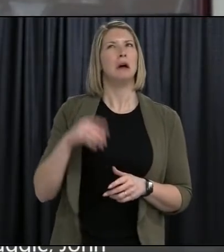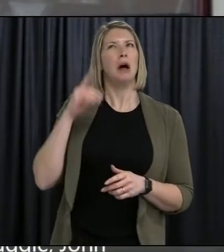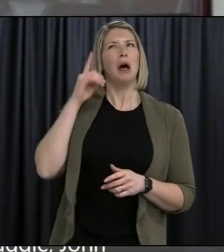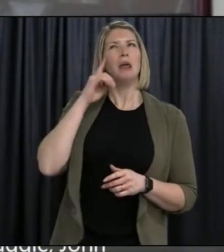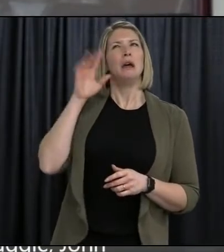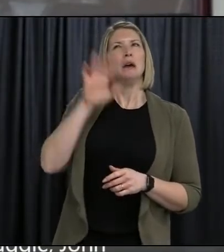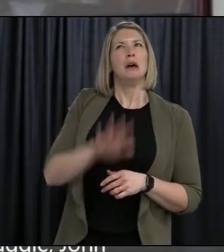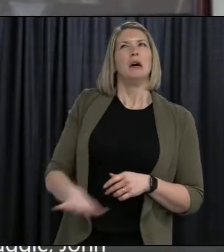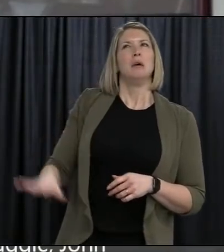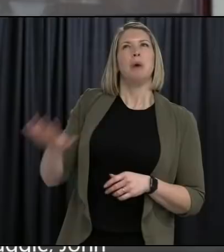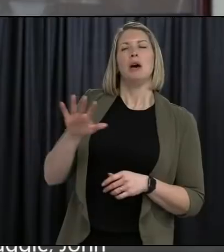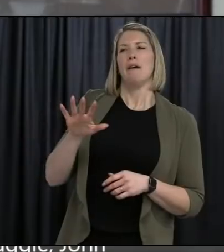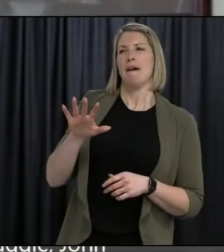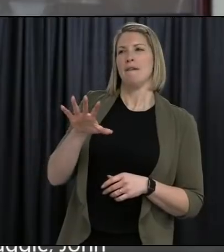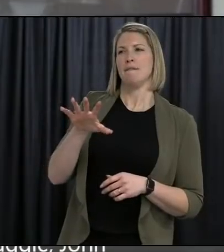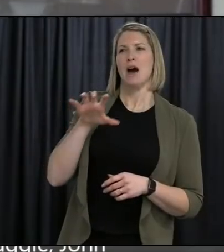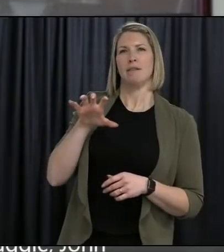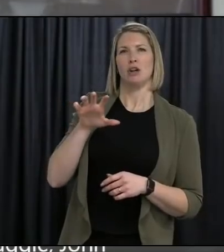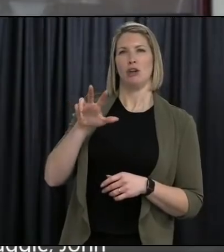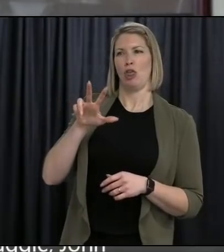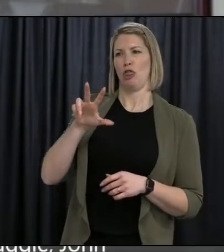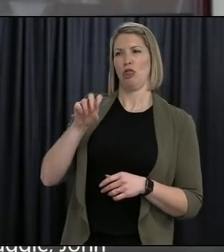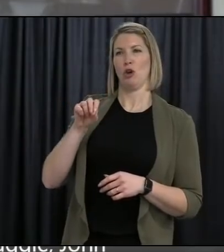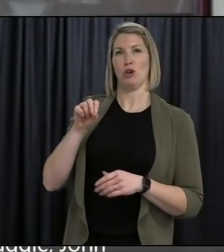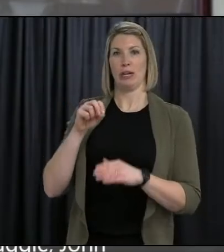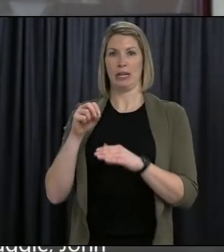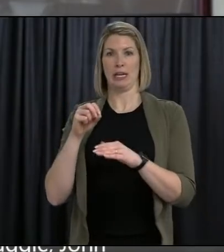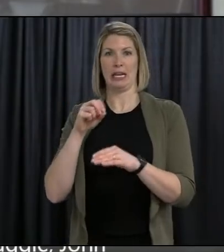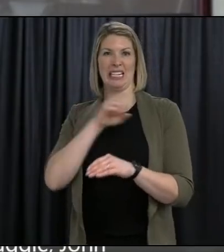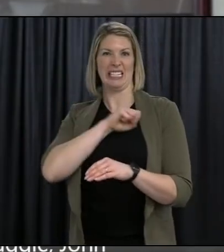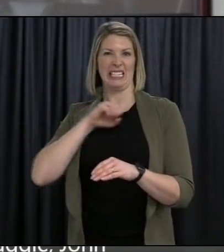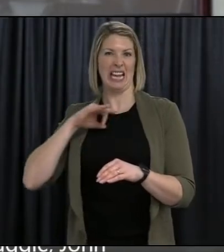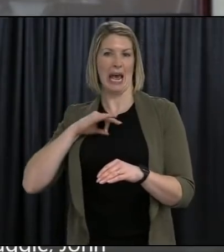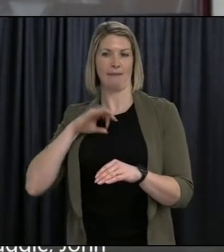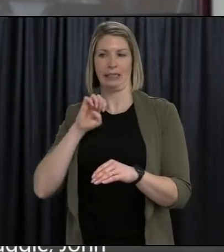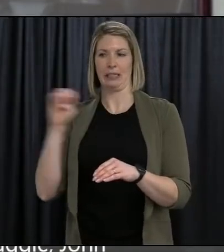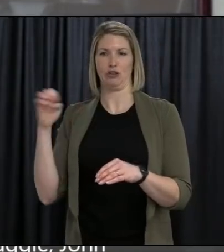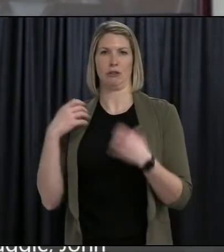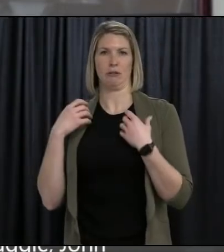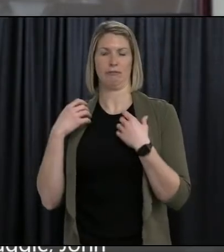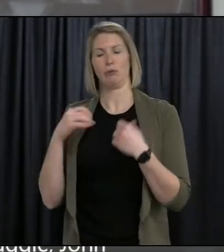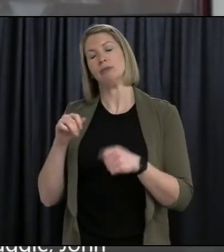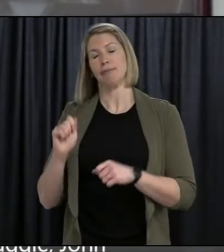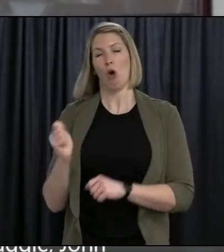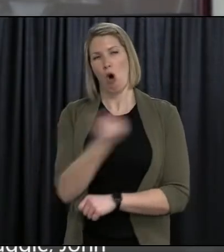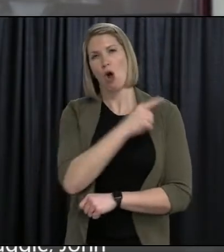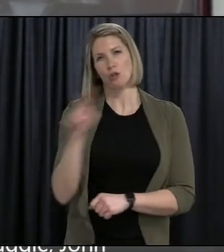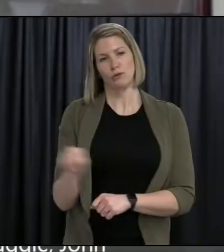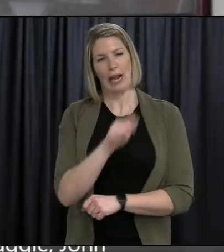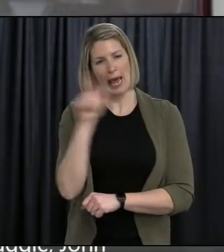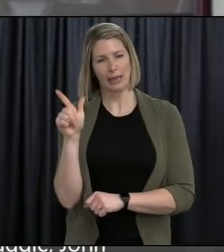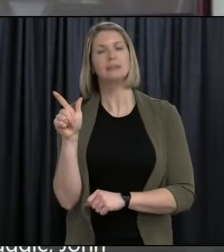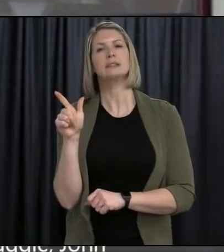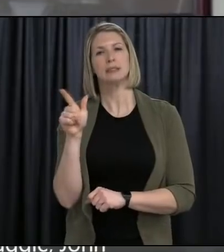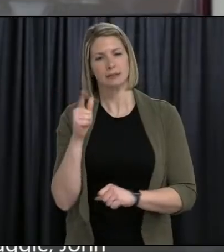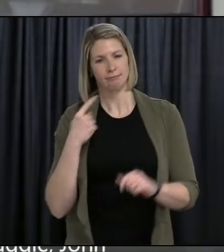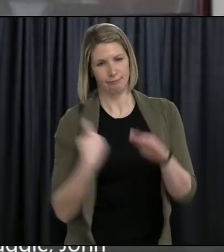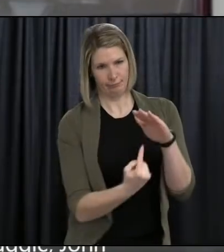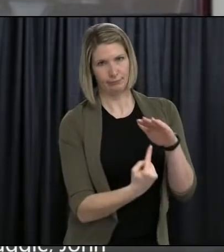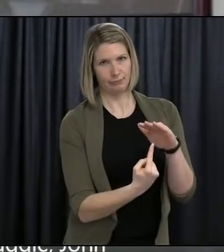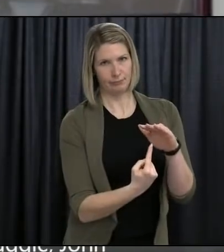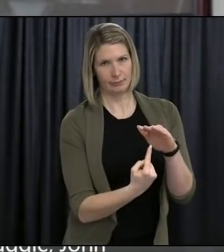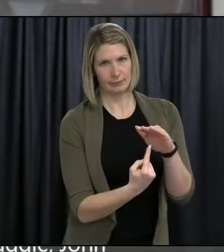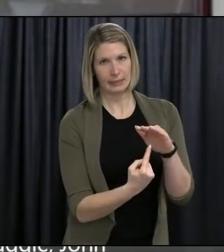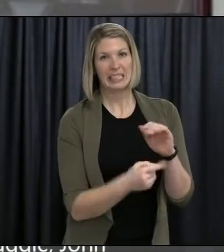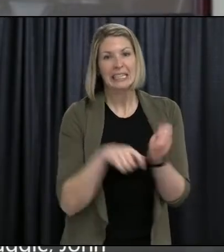think, 530 currently isolating across the province. That number does fluctuate. I don't actually have a